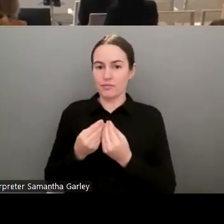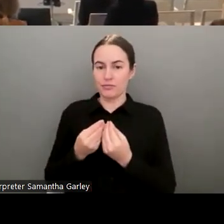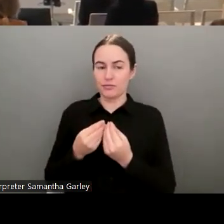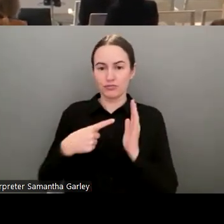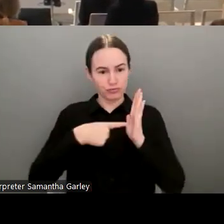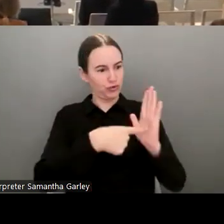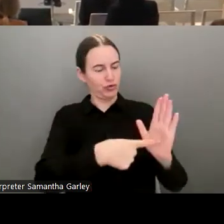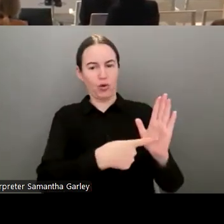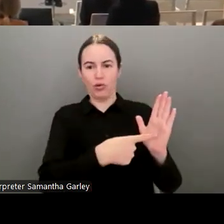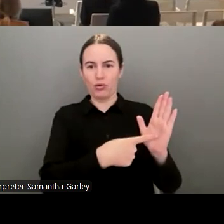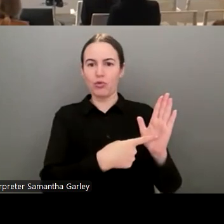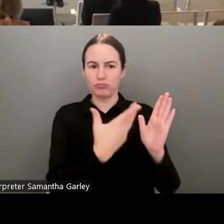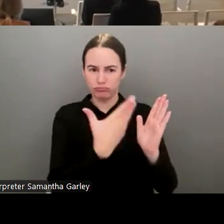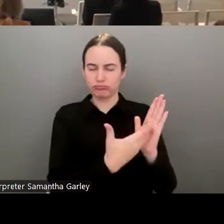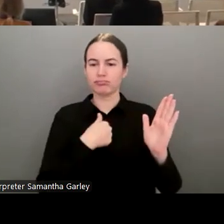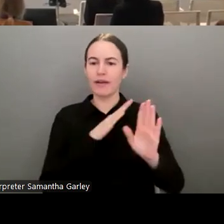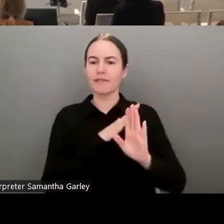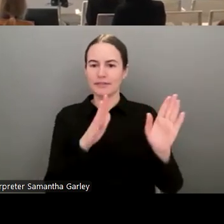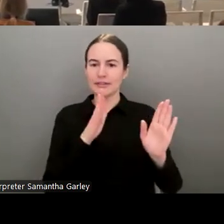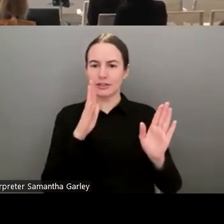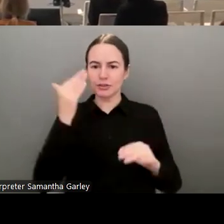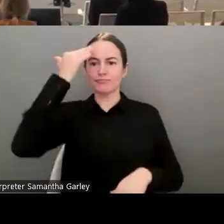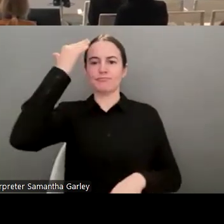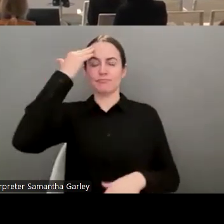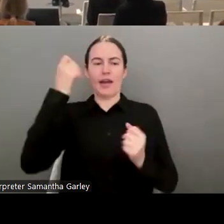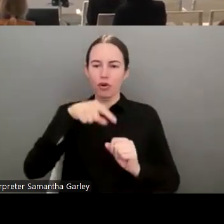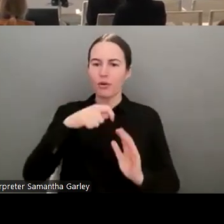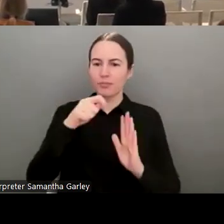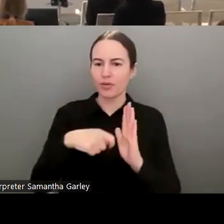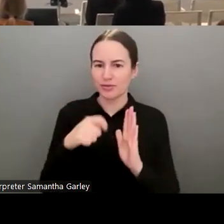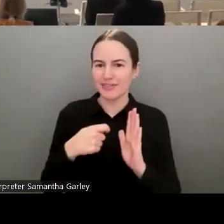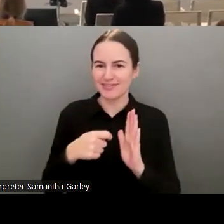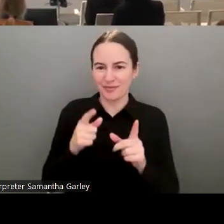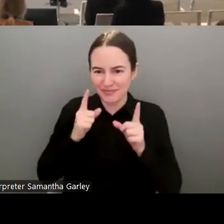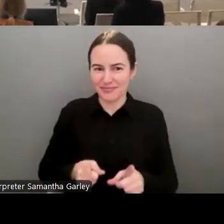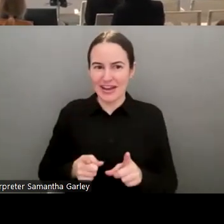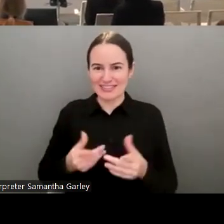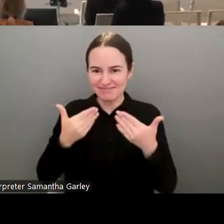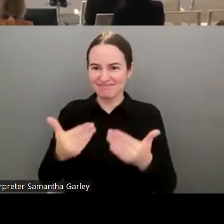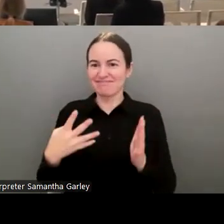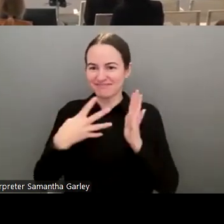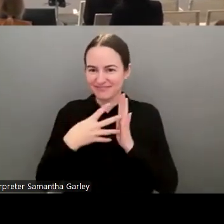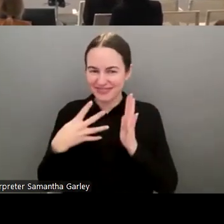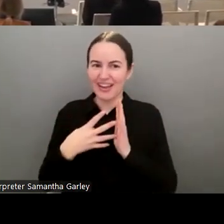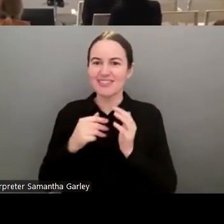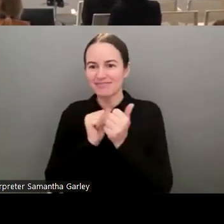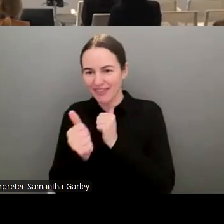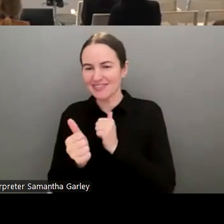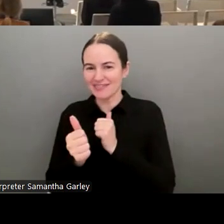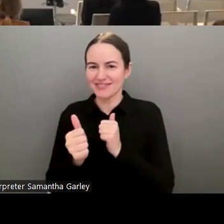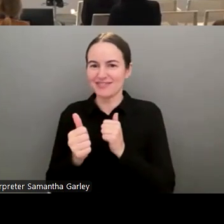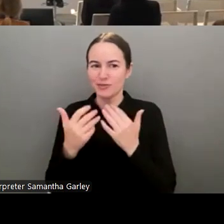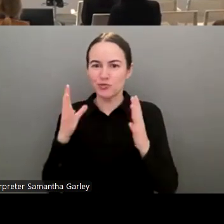you have the expertise required for a project, then you need to be certified to be able to do those kinds of projects.